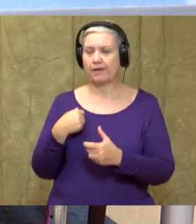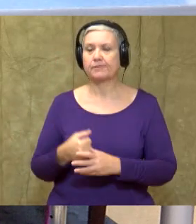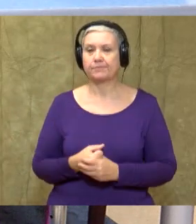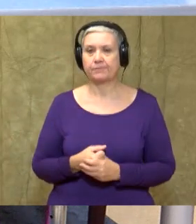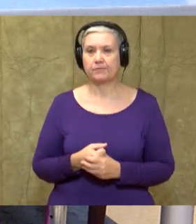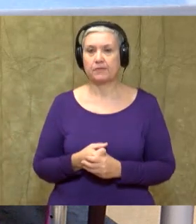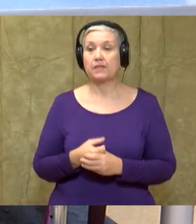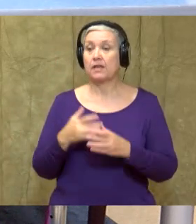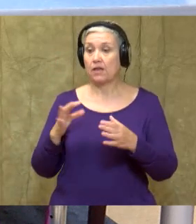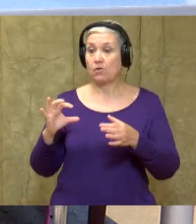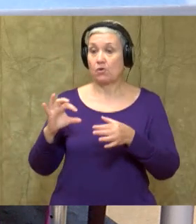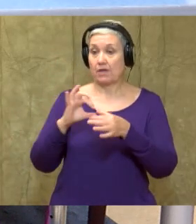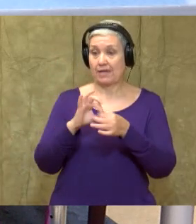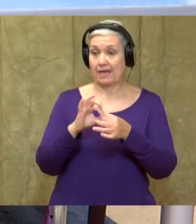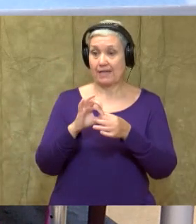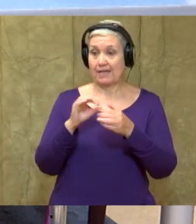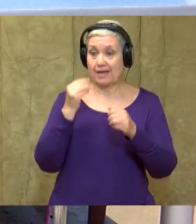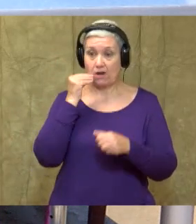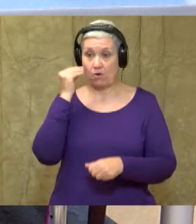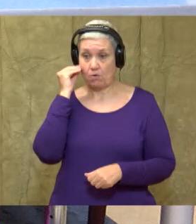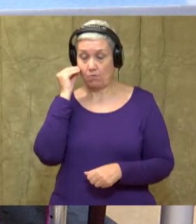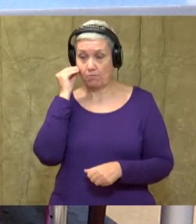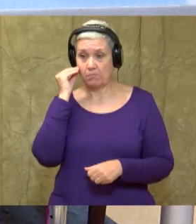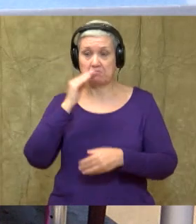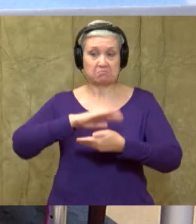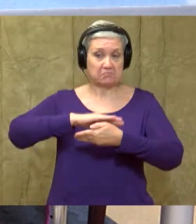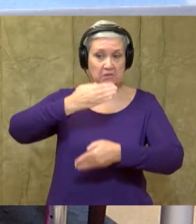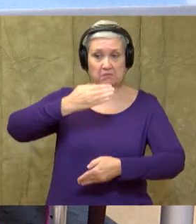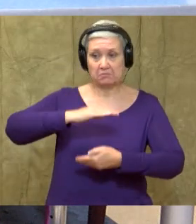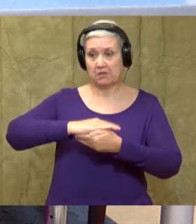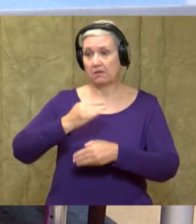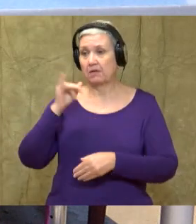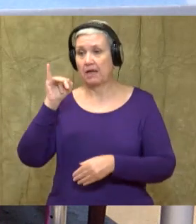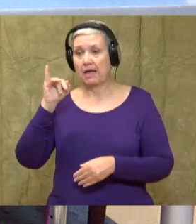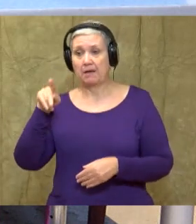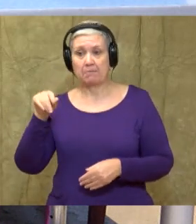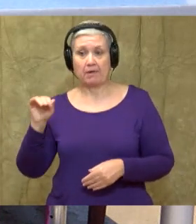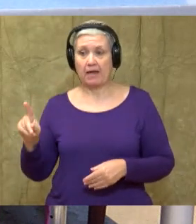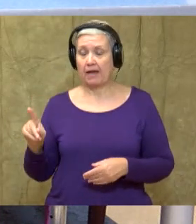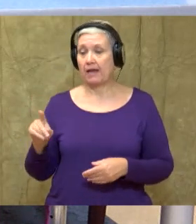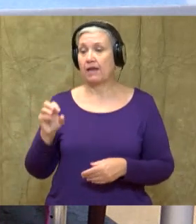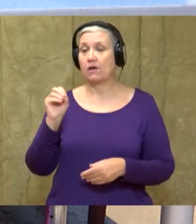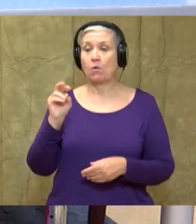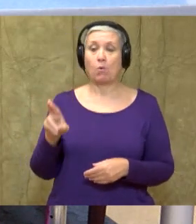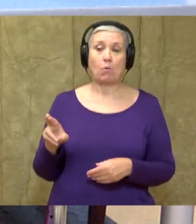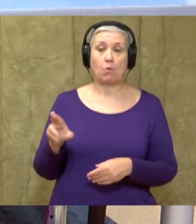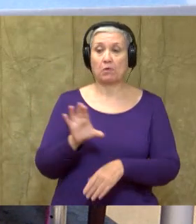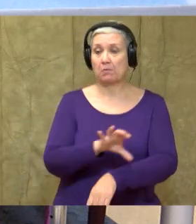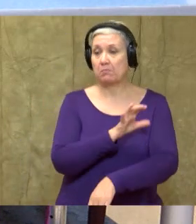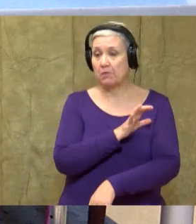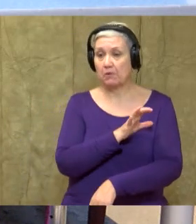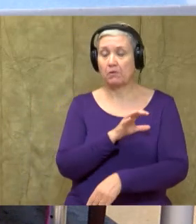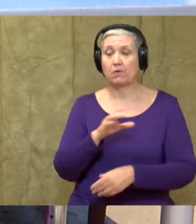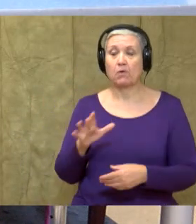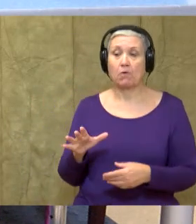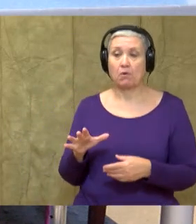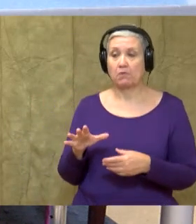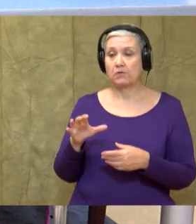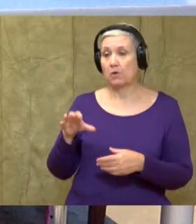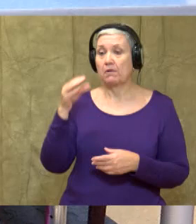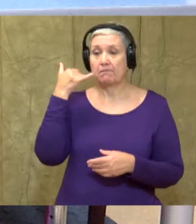and you are connected based on your computer, your iPad, your laptop, or your mobile device, we want to